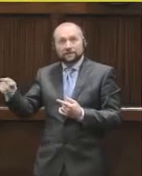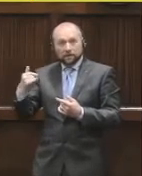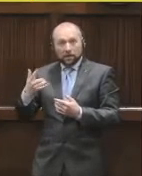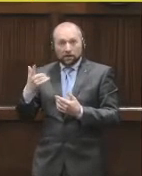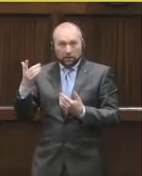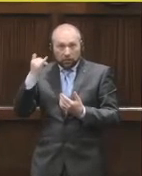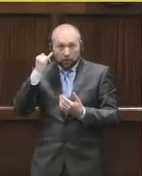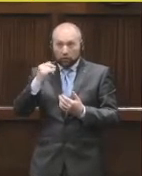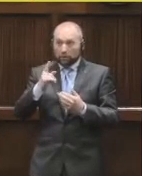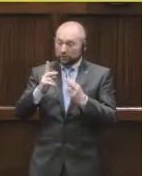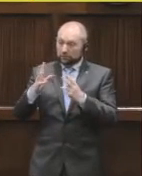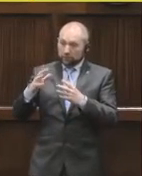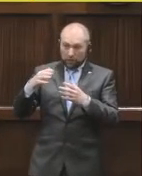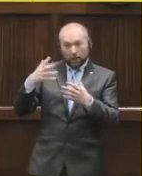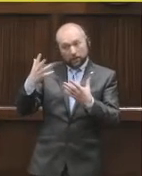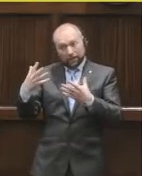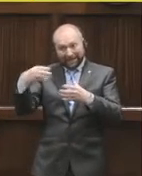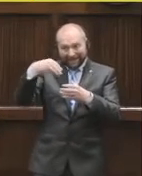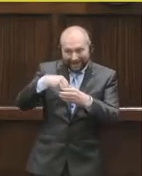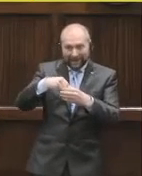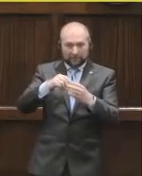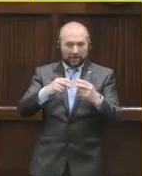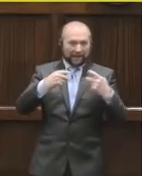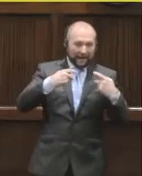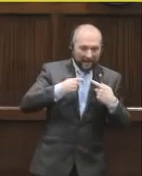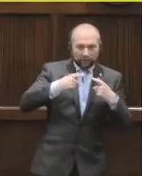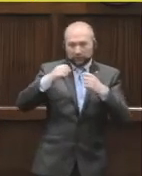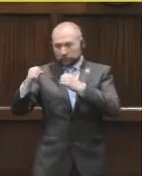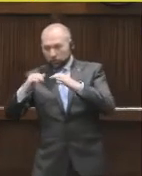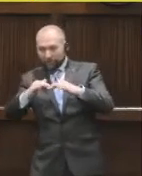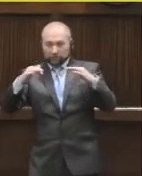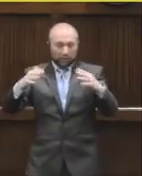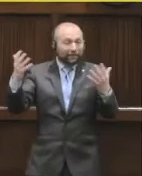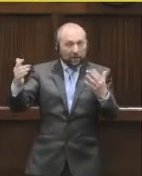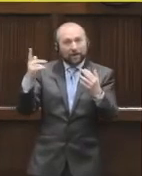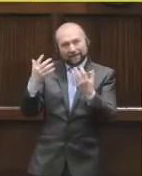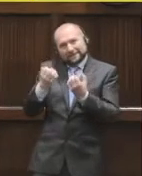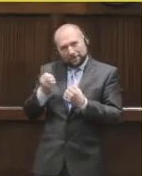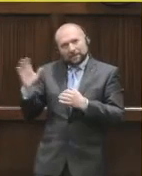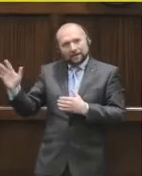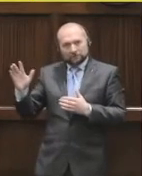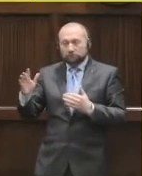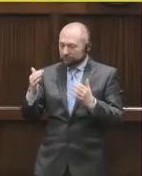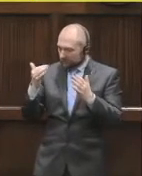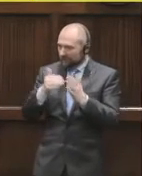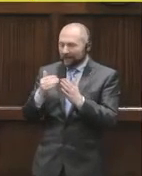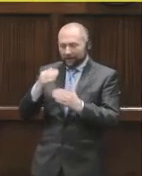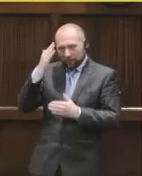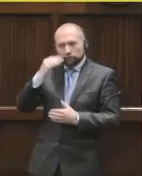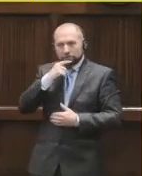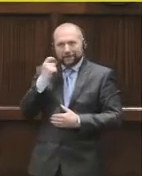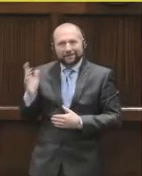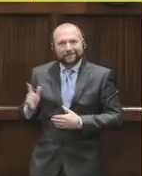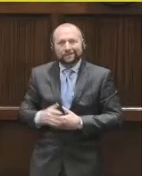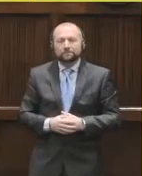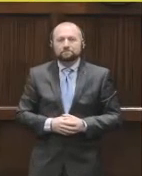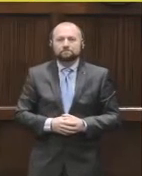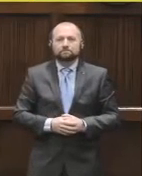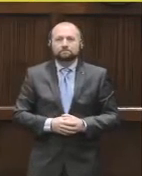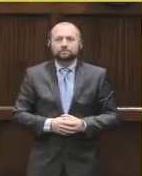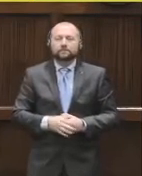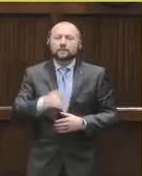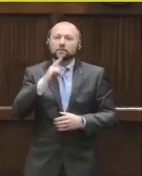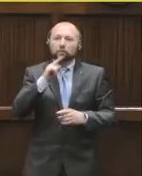supportive of the lot of suggestions you said. So I just want to reassure that. But in relation to the debate about this particular